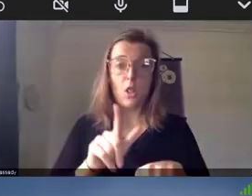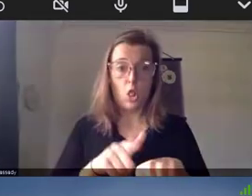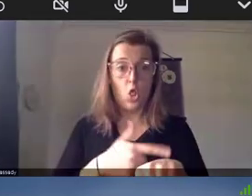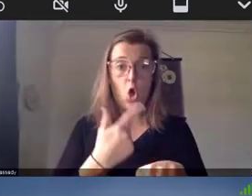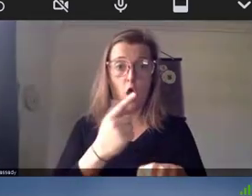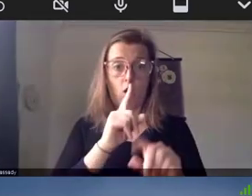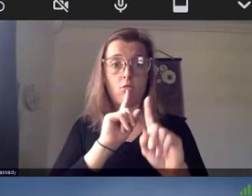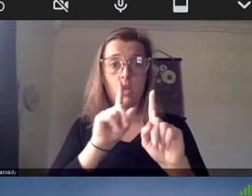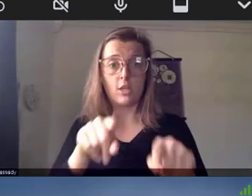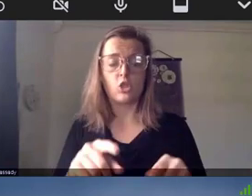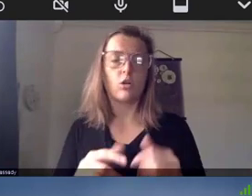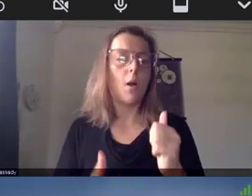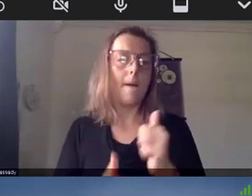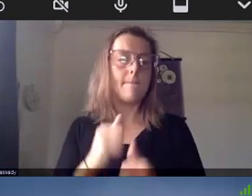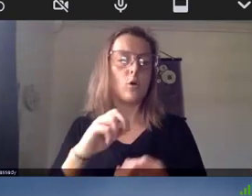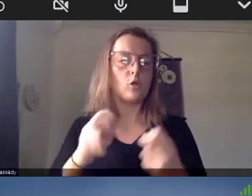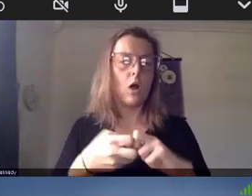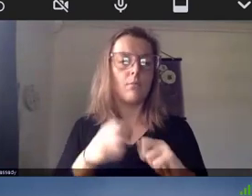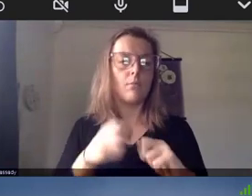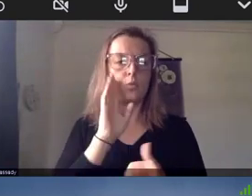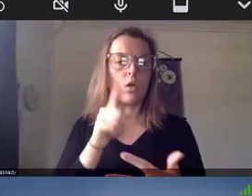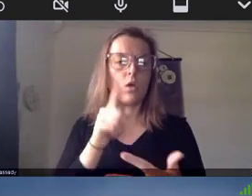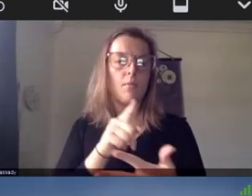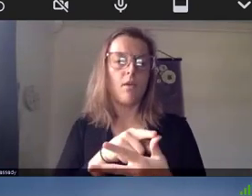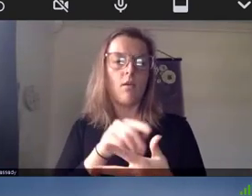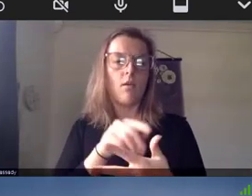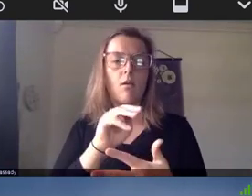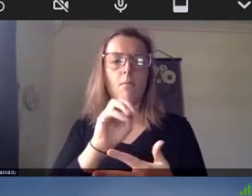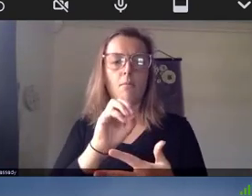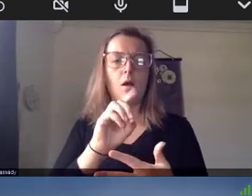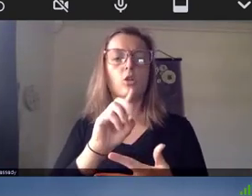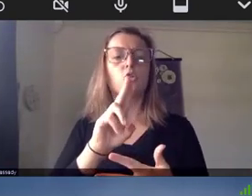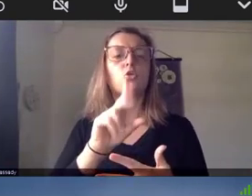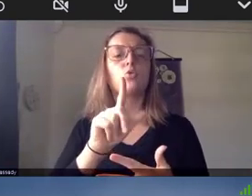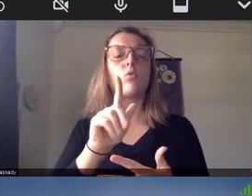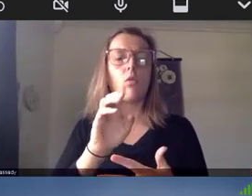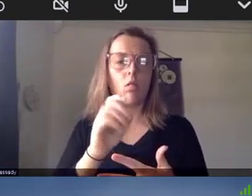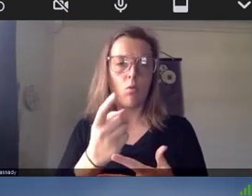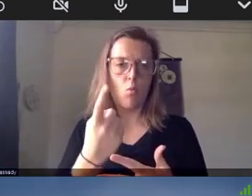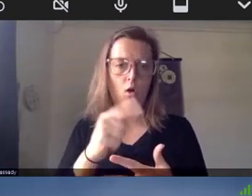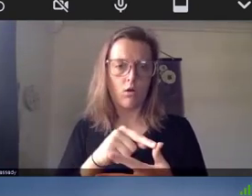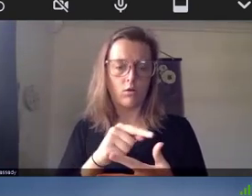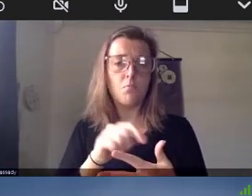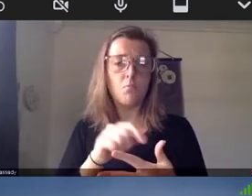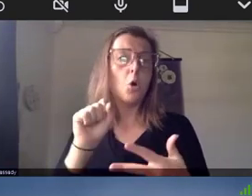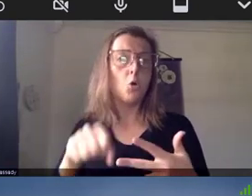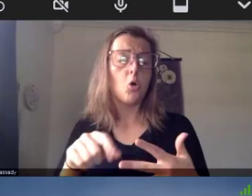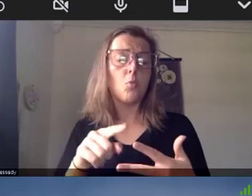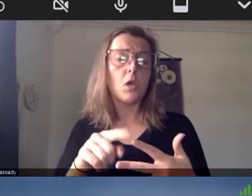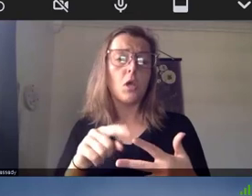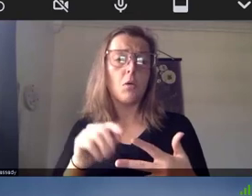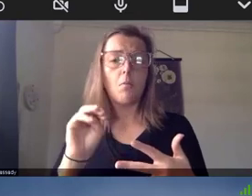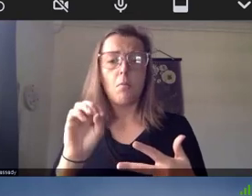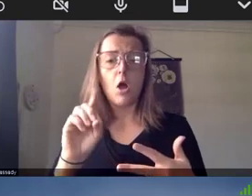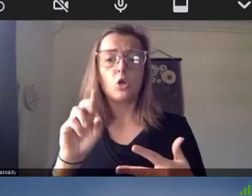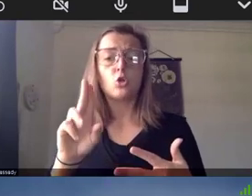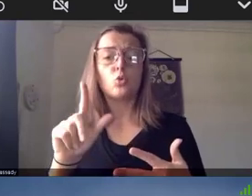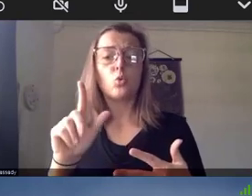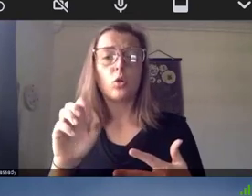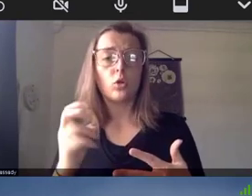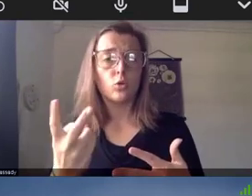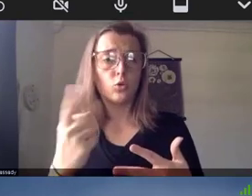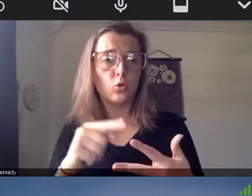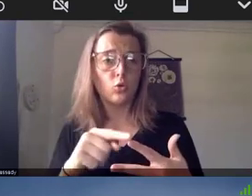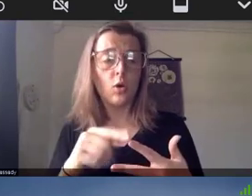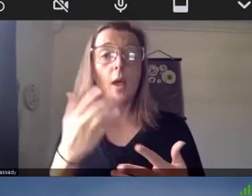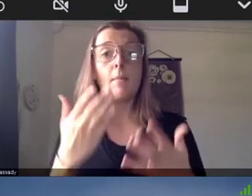problems, but they could also be module two problems. Maybe you'll have to find a heat transfer coefficient so that you can find a thermal resistance